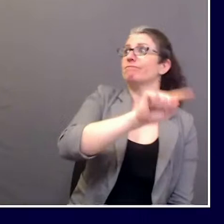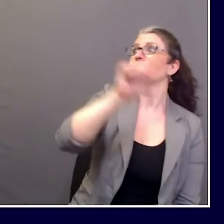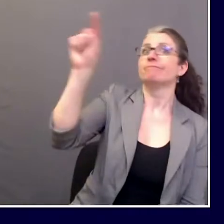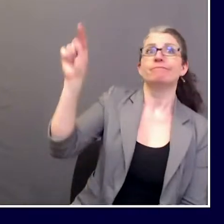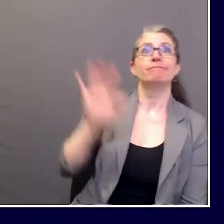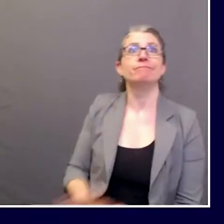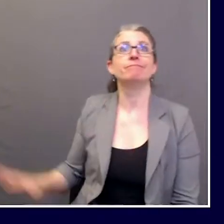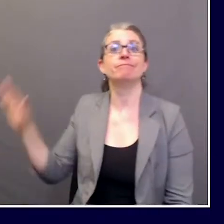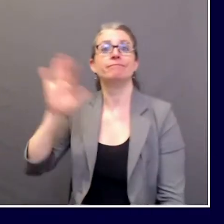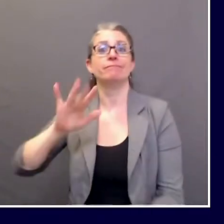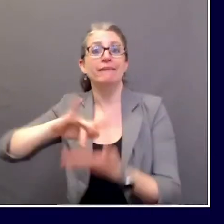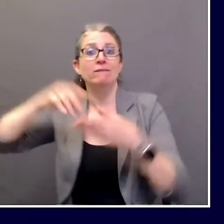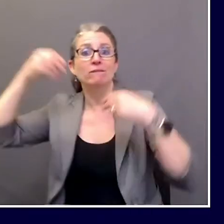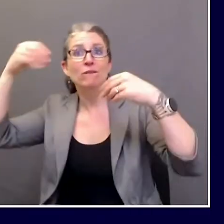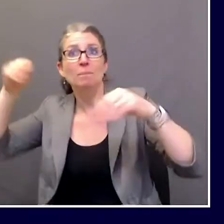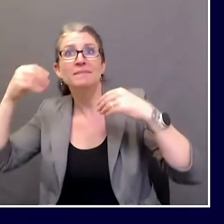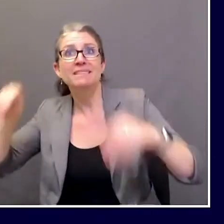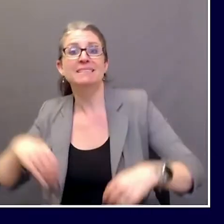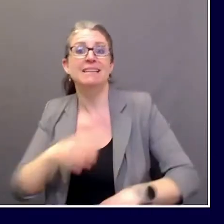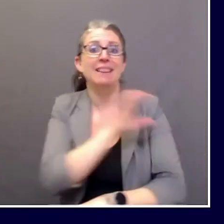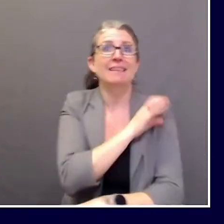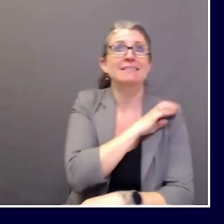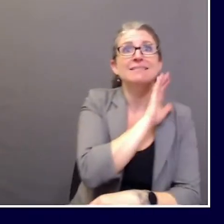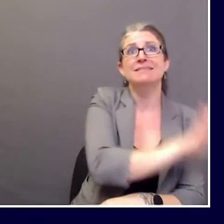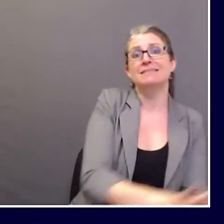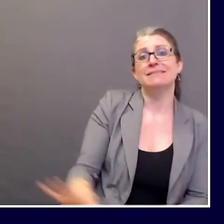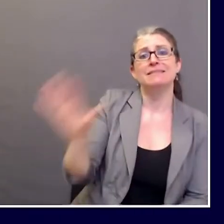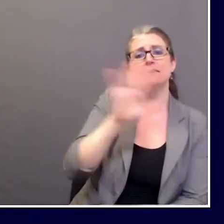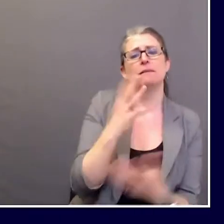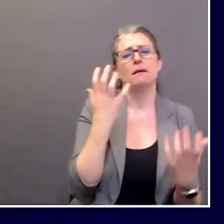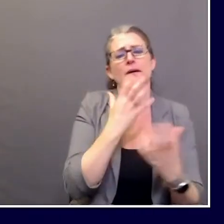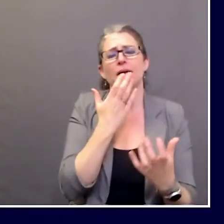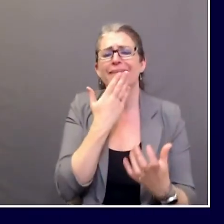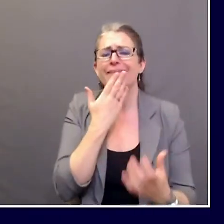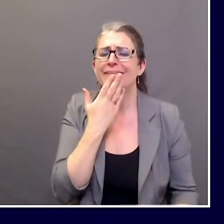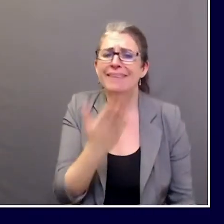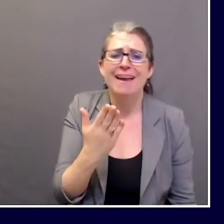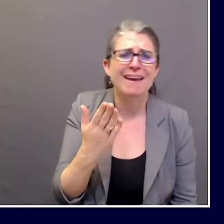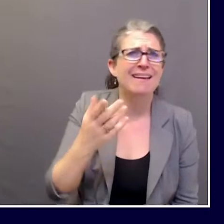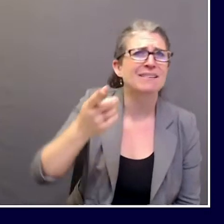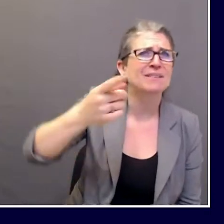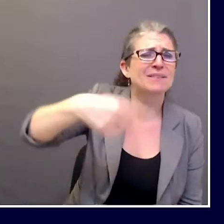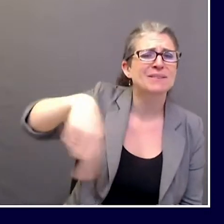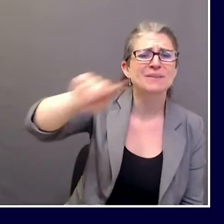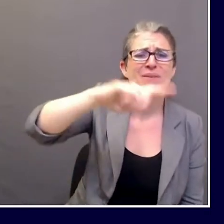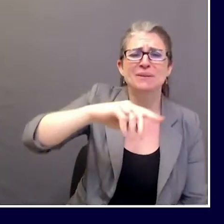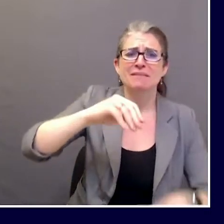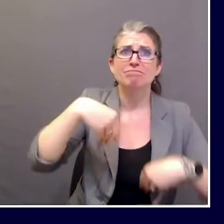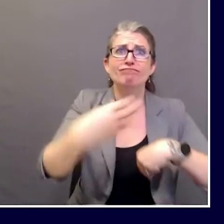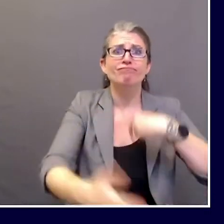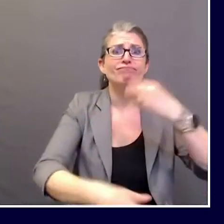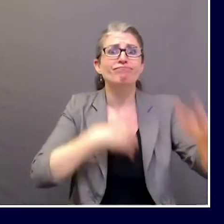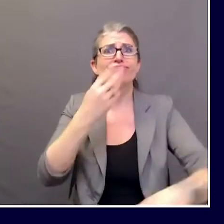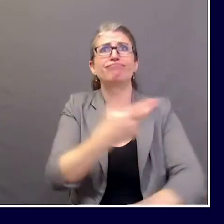community spirit to support this. We thank Maine General. We thank all those providers who, again, every single week